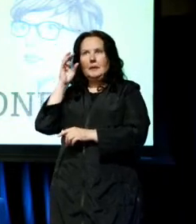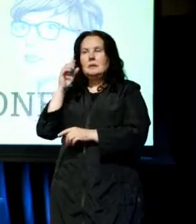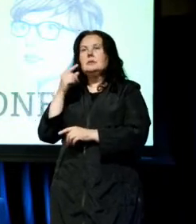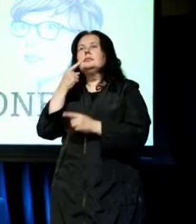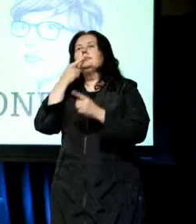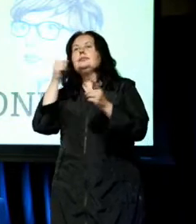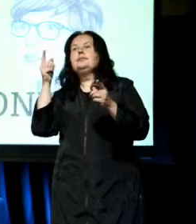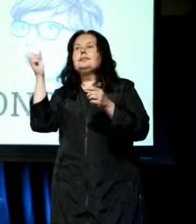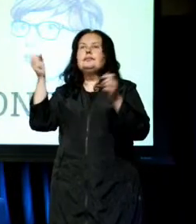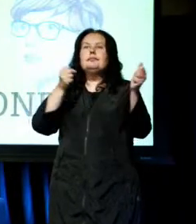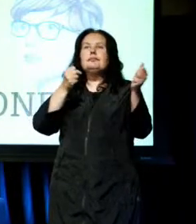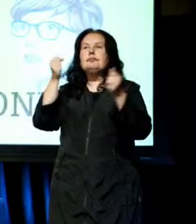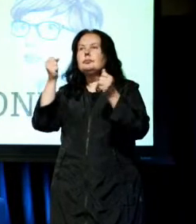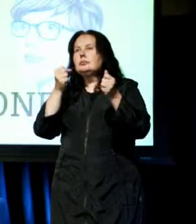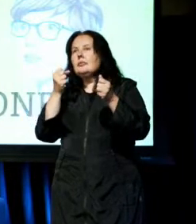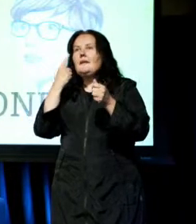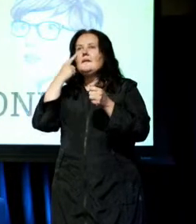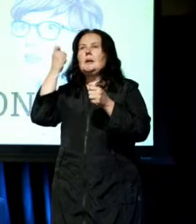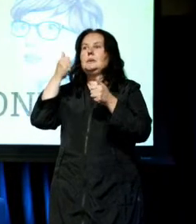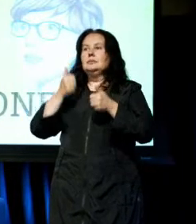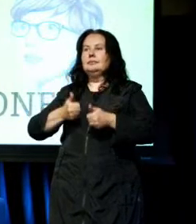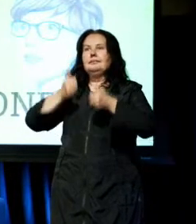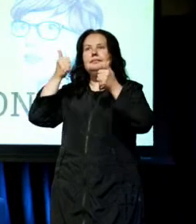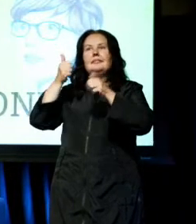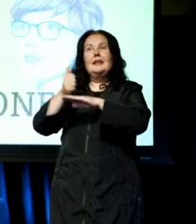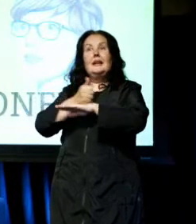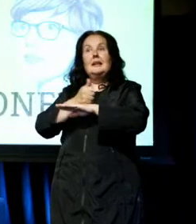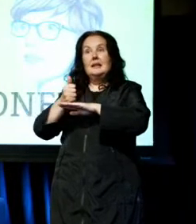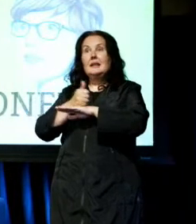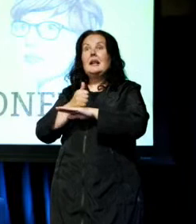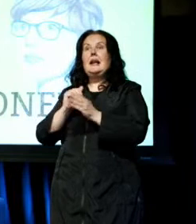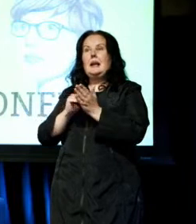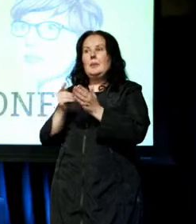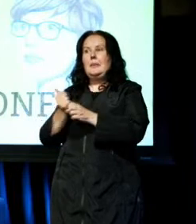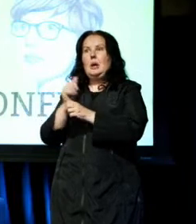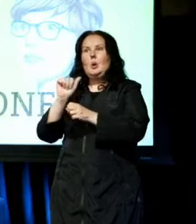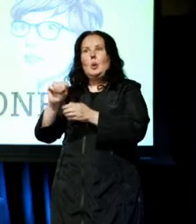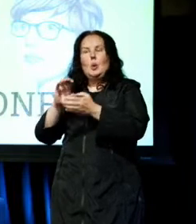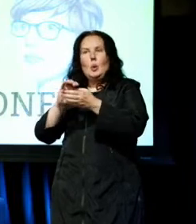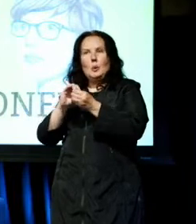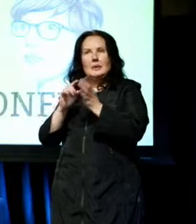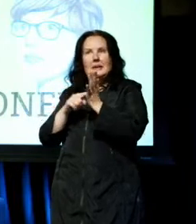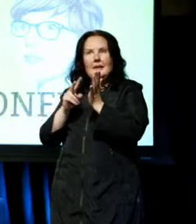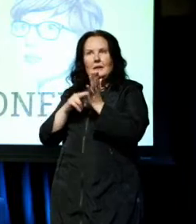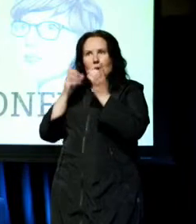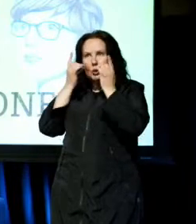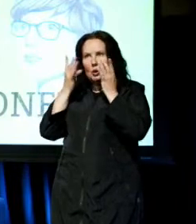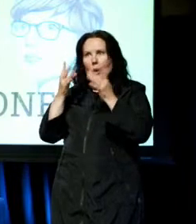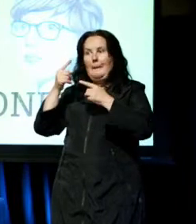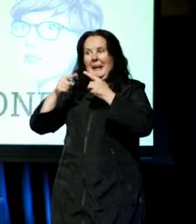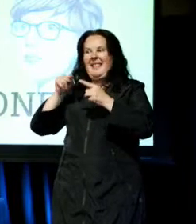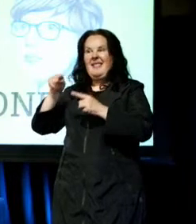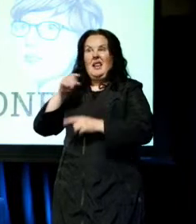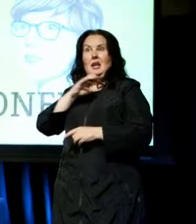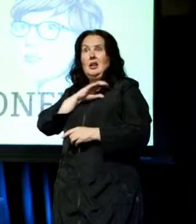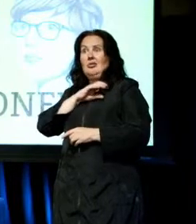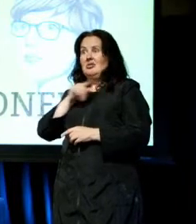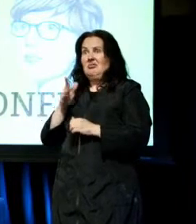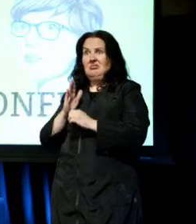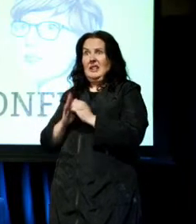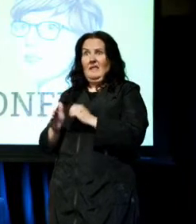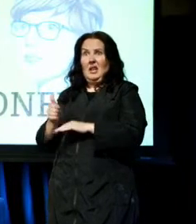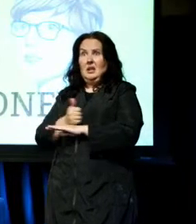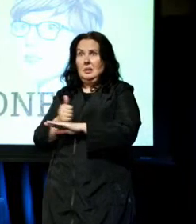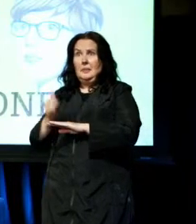and found an actor who was so good that they're now creating her own TV show around that character. And that's someone who had never acted before and